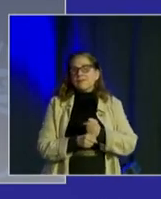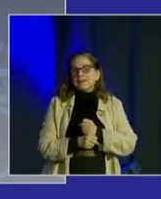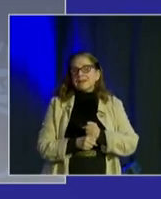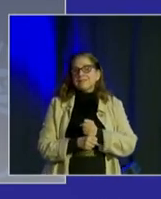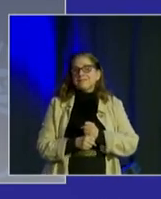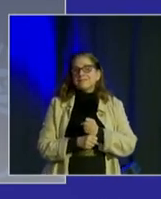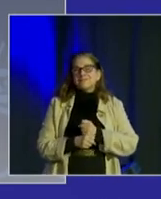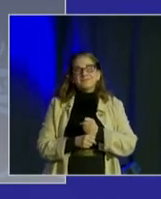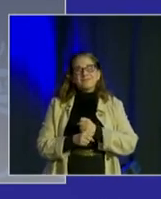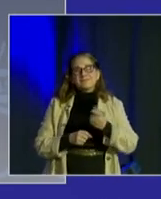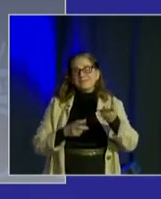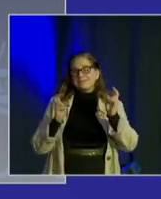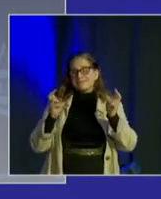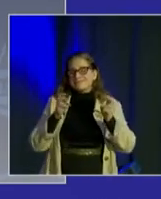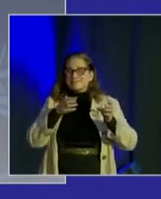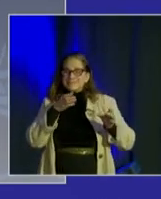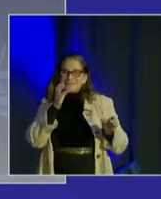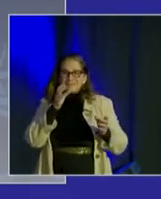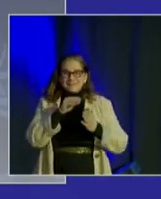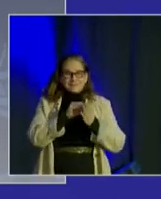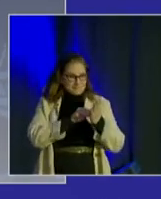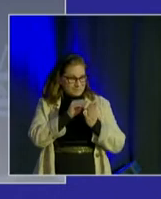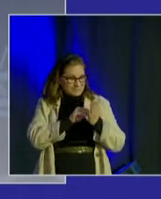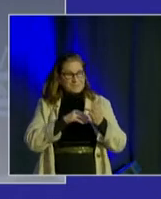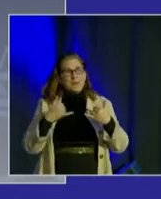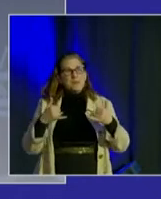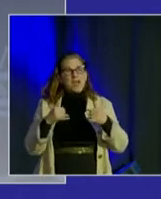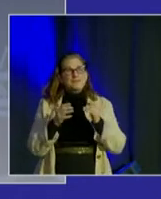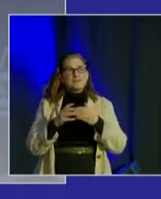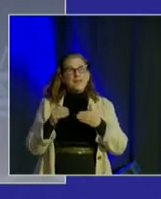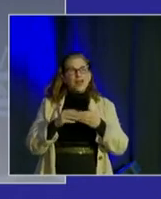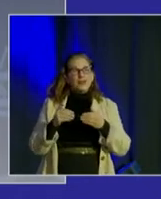also want to remind you, you can dial